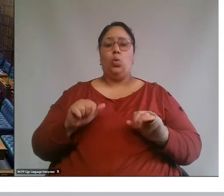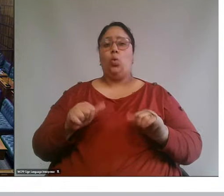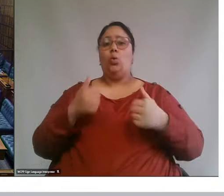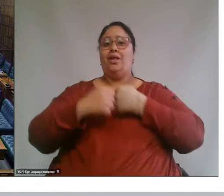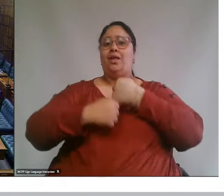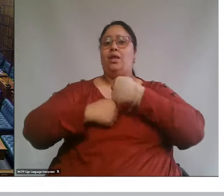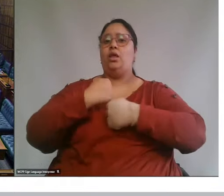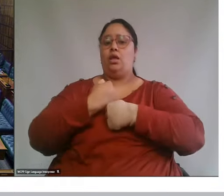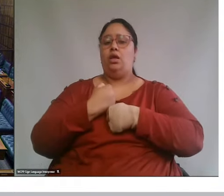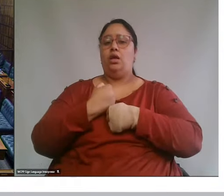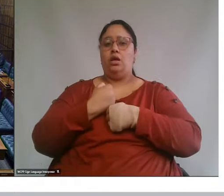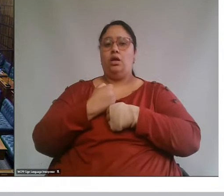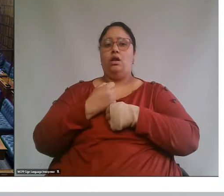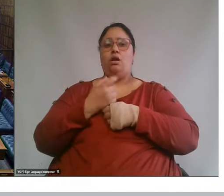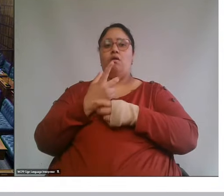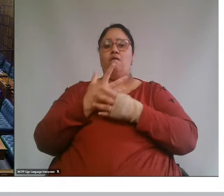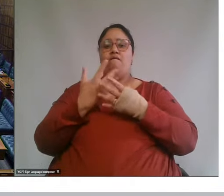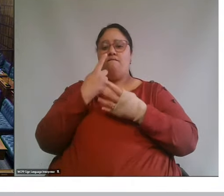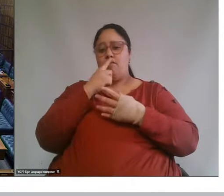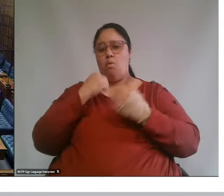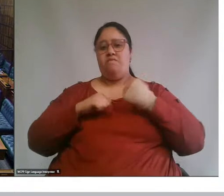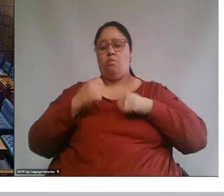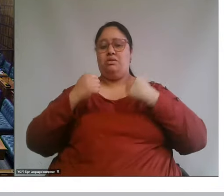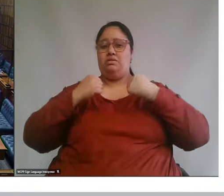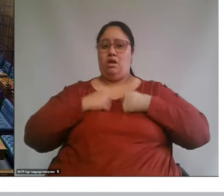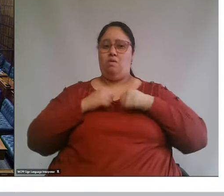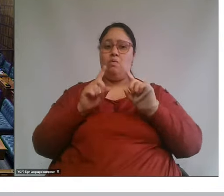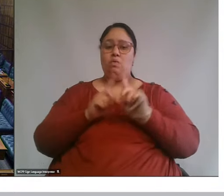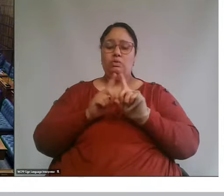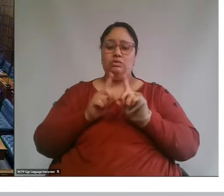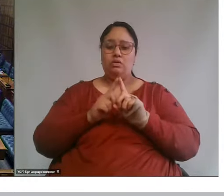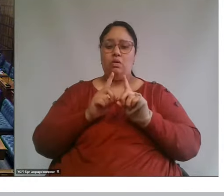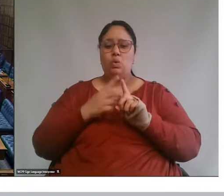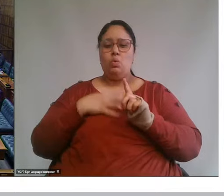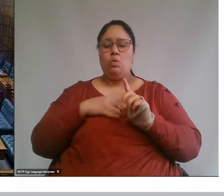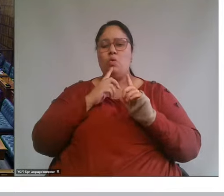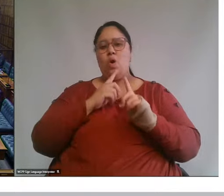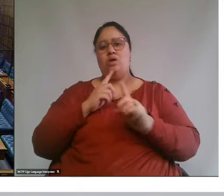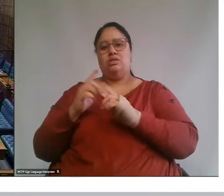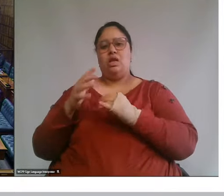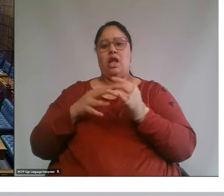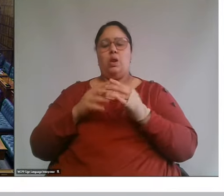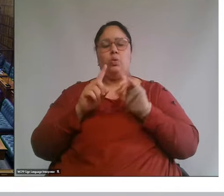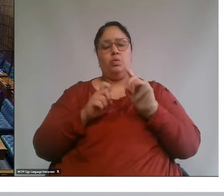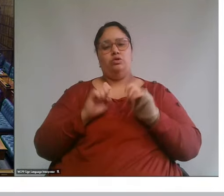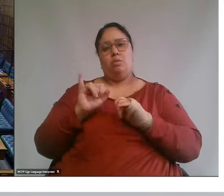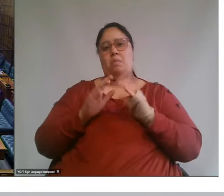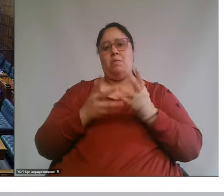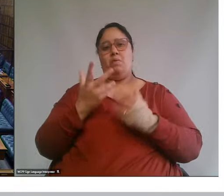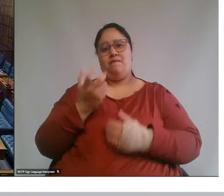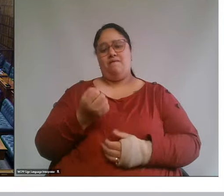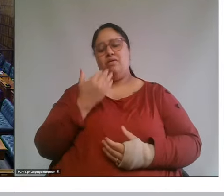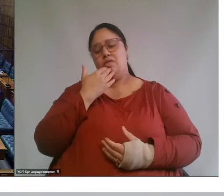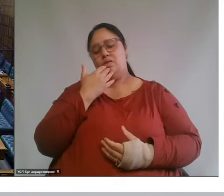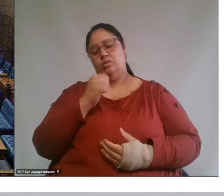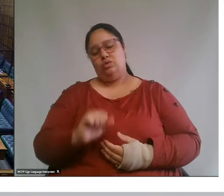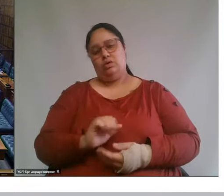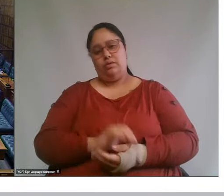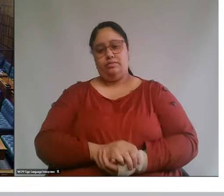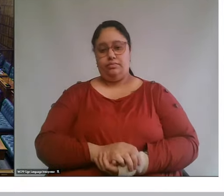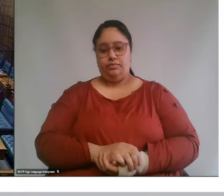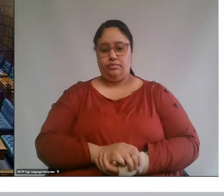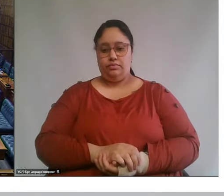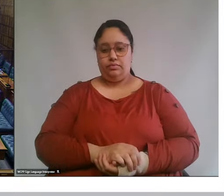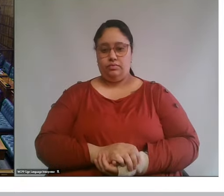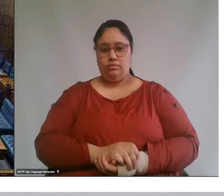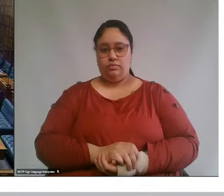in terms of our performance as well um so we would like to answer any questions that there may be thank you chair thank you very much